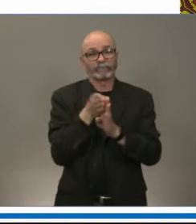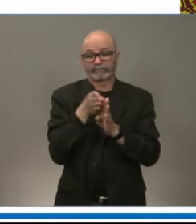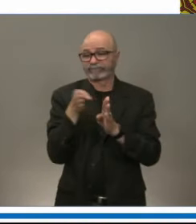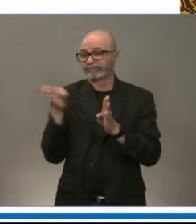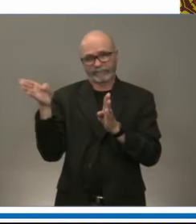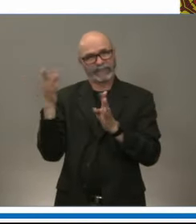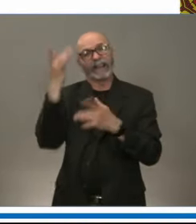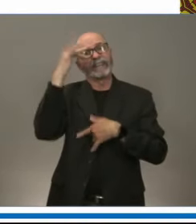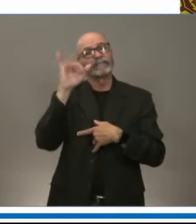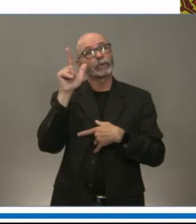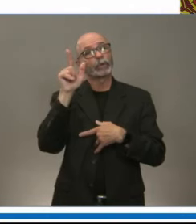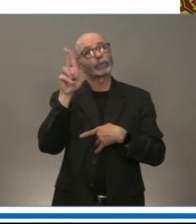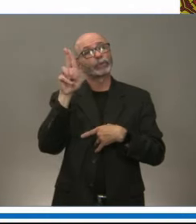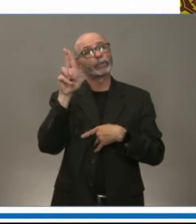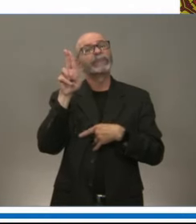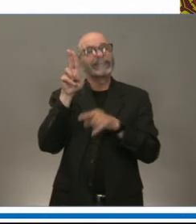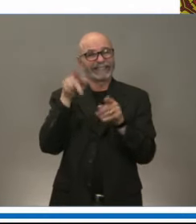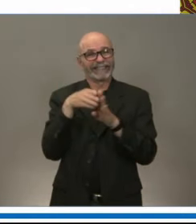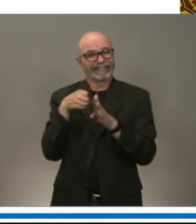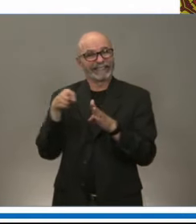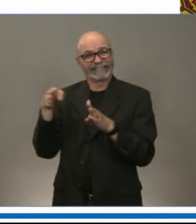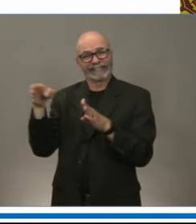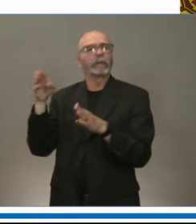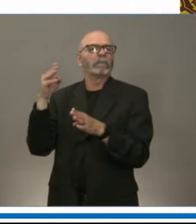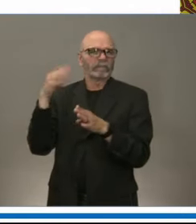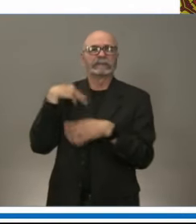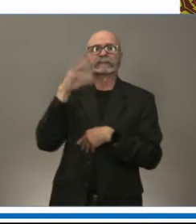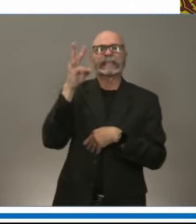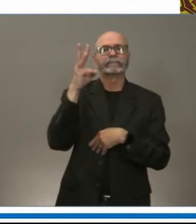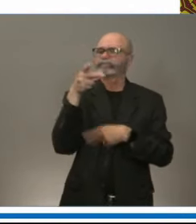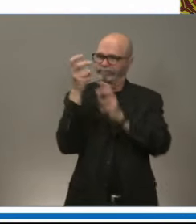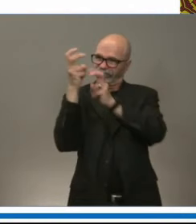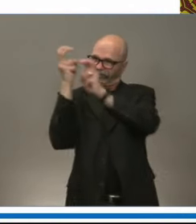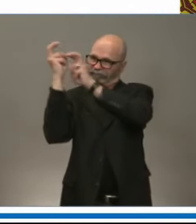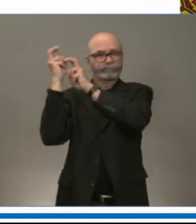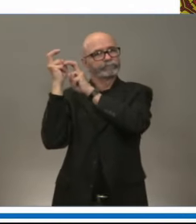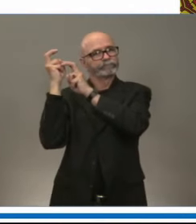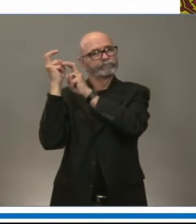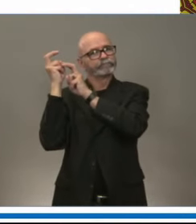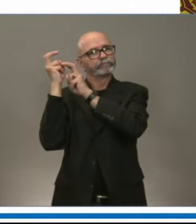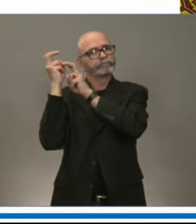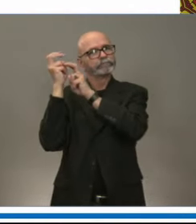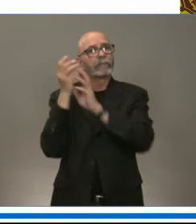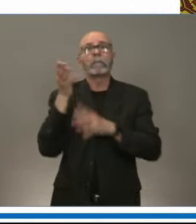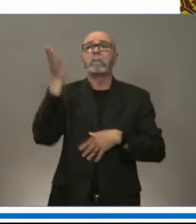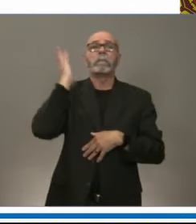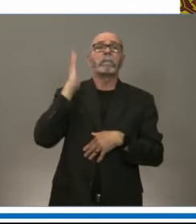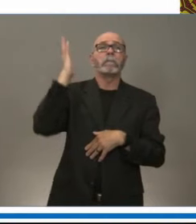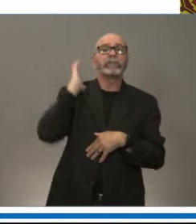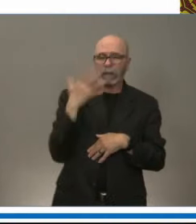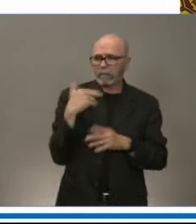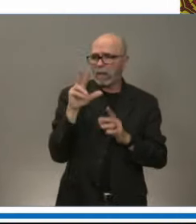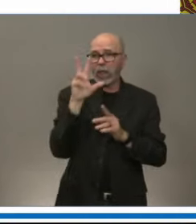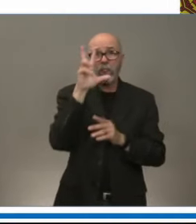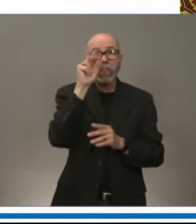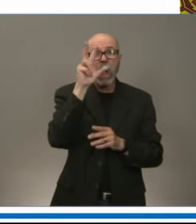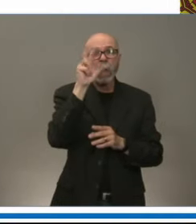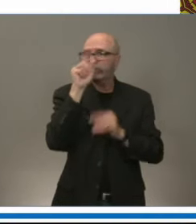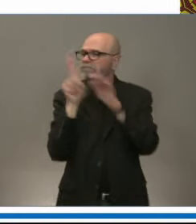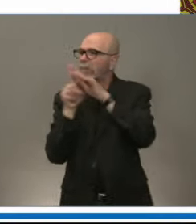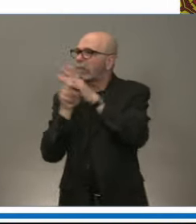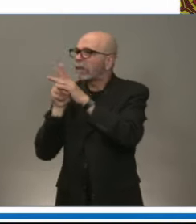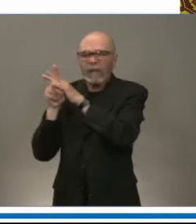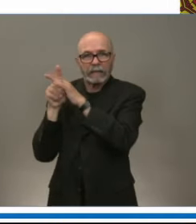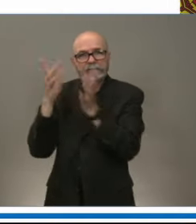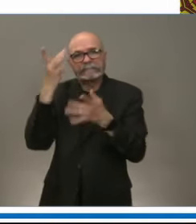compared to previous years where it's been over 30, and the total number of cases seems to be down. Could there be some